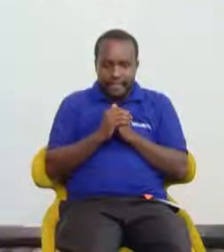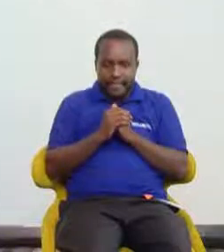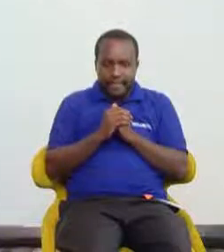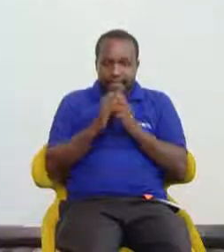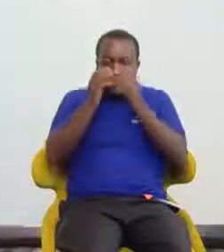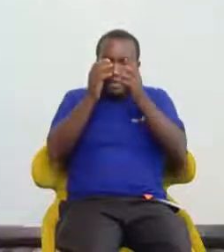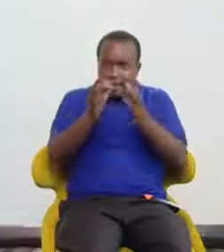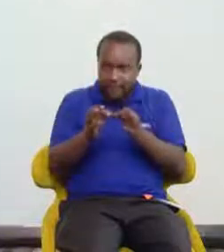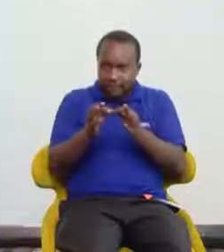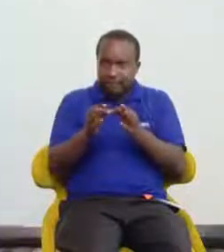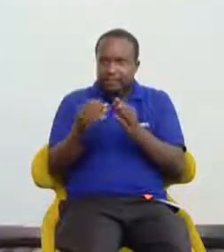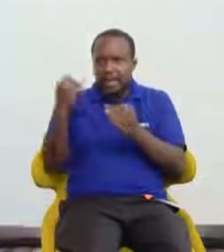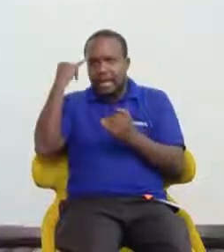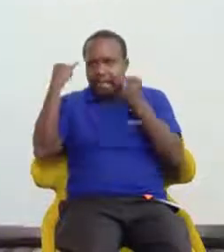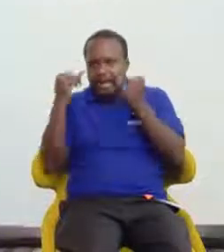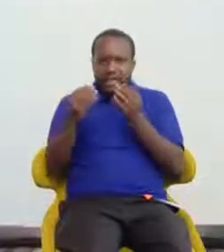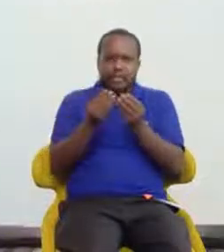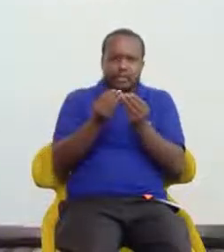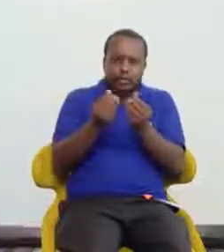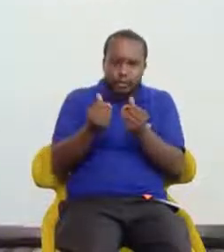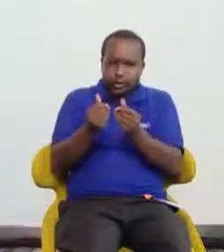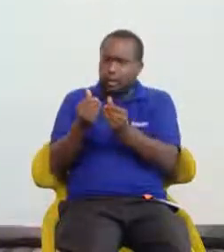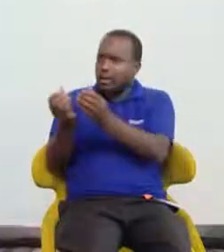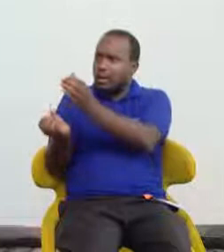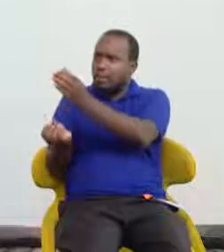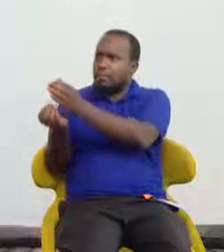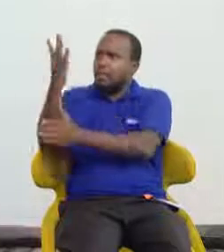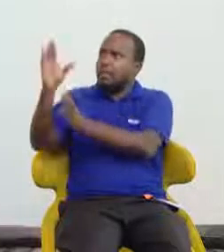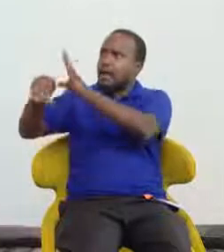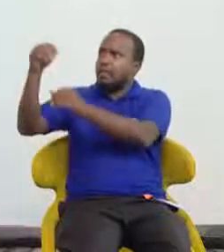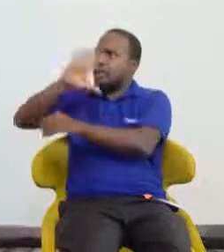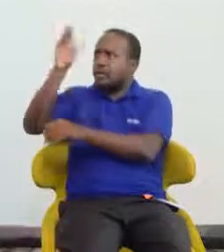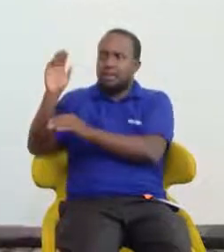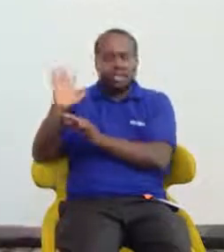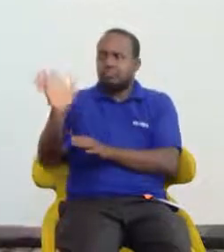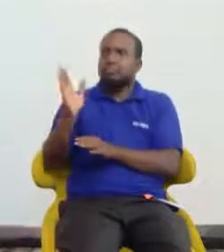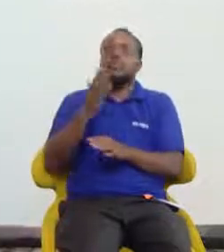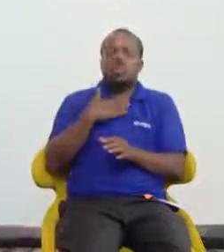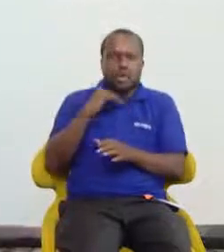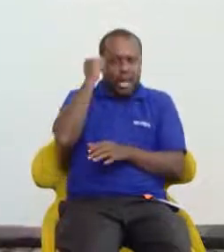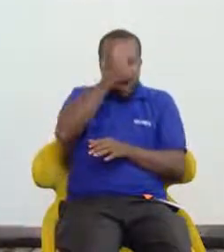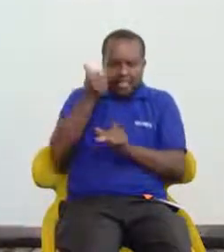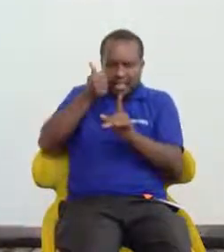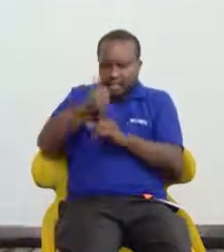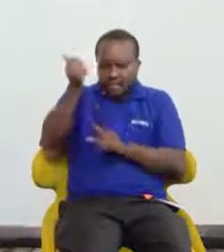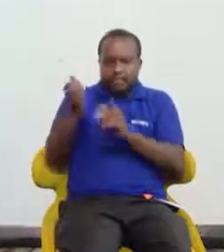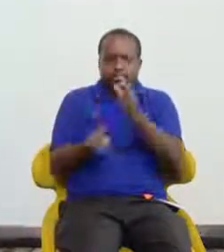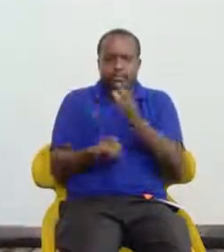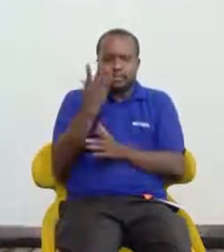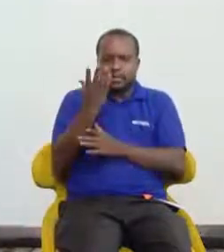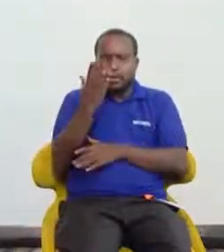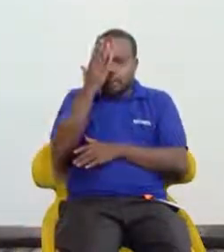solutions are going to be created for Africa, they have to be created by Africans. Because we are the ones who